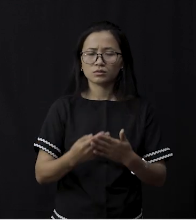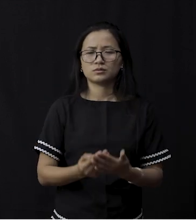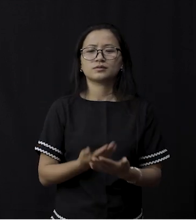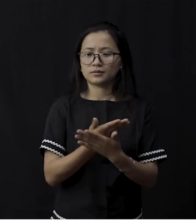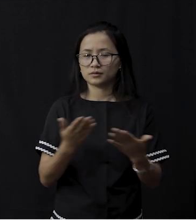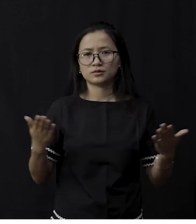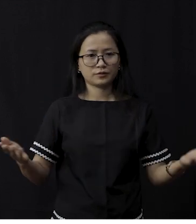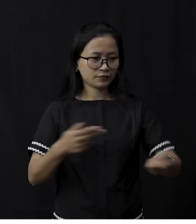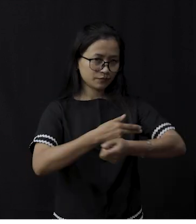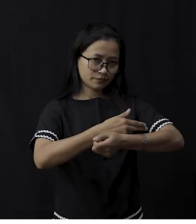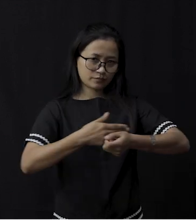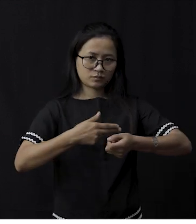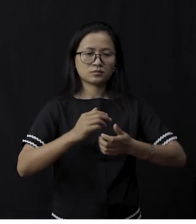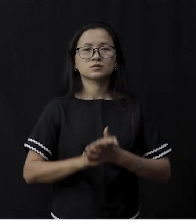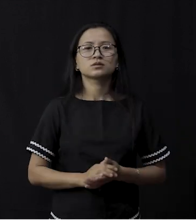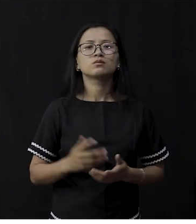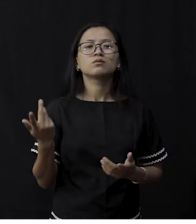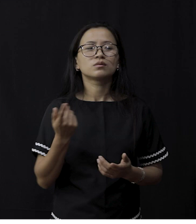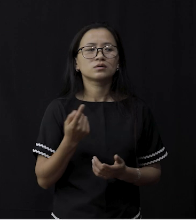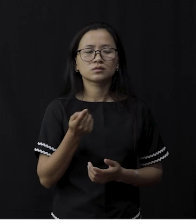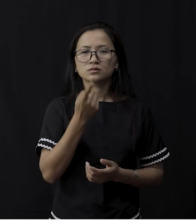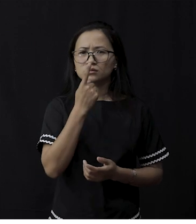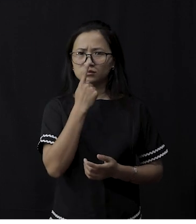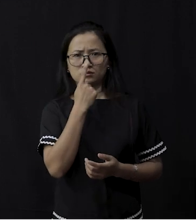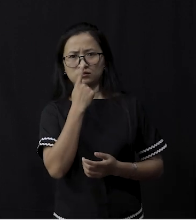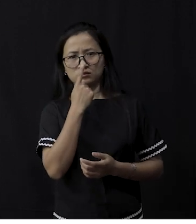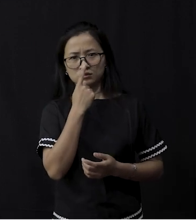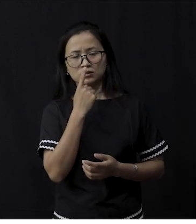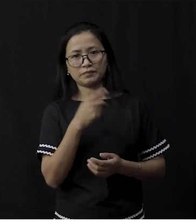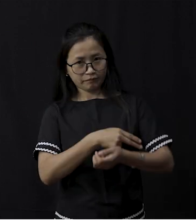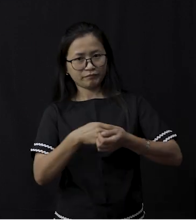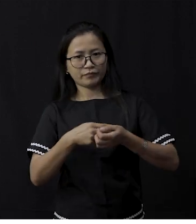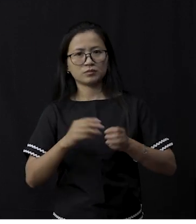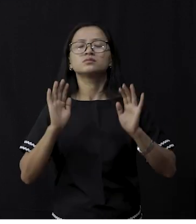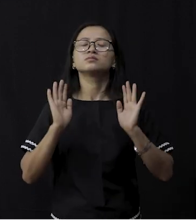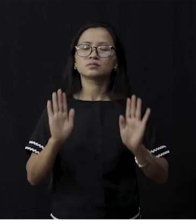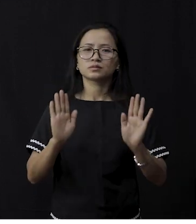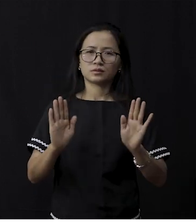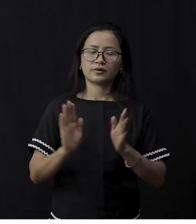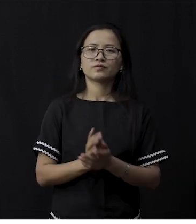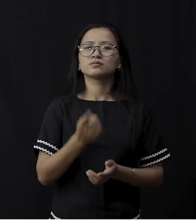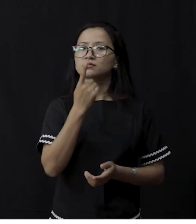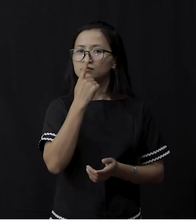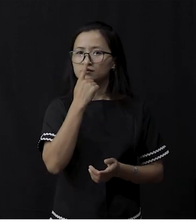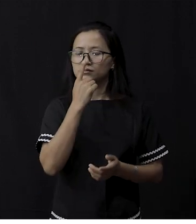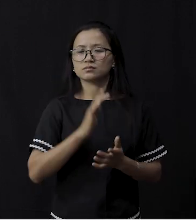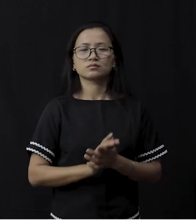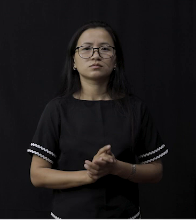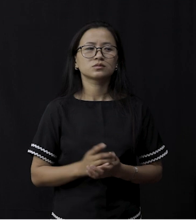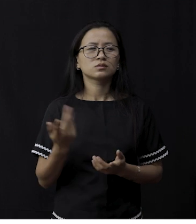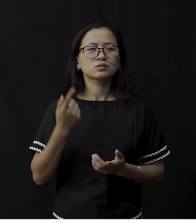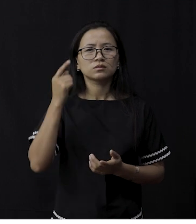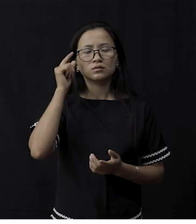name. Like if I say, what is this? Does it have a name? Yes, it has. It's my nose. If I